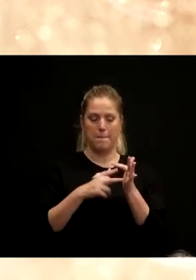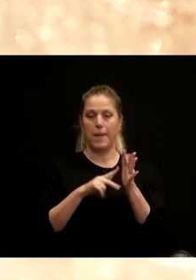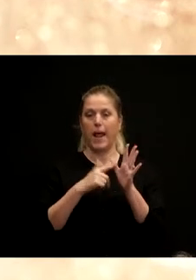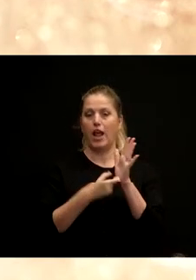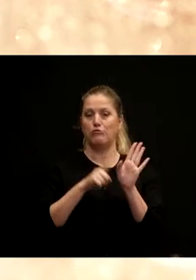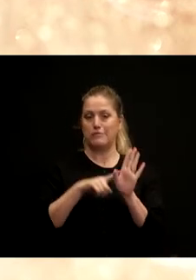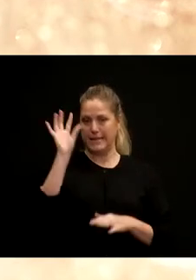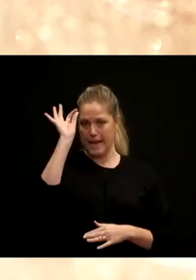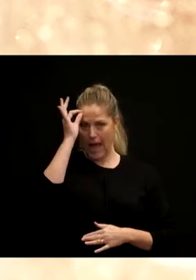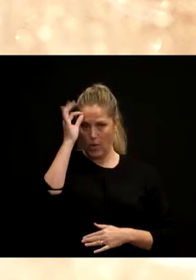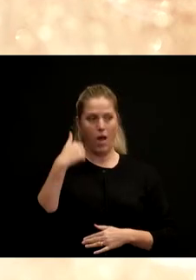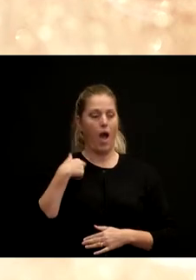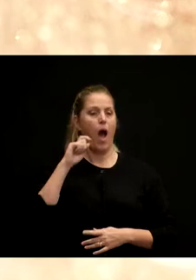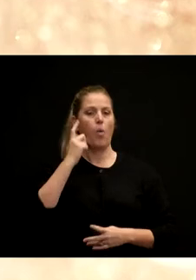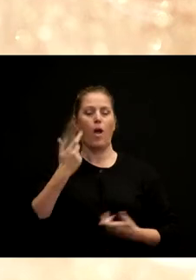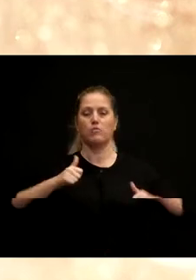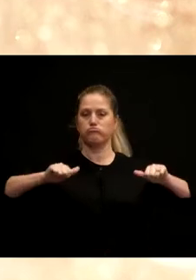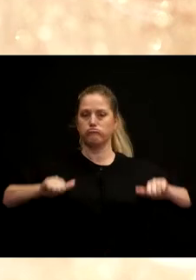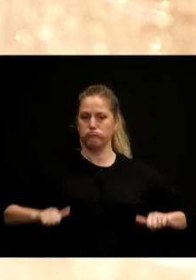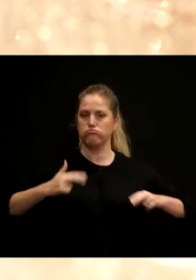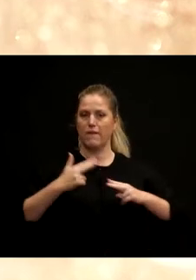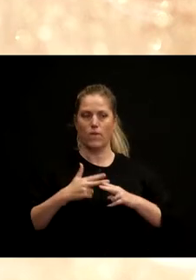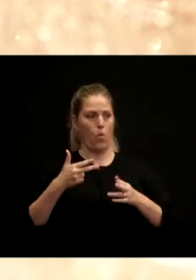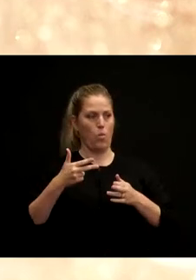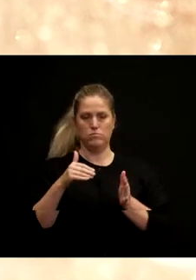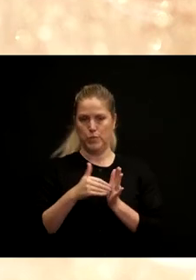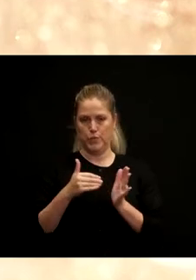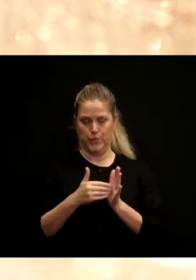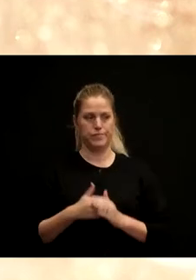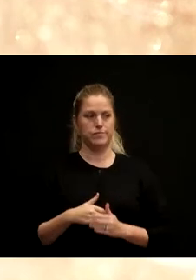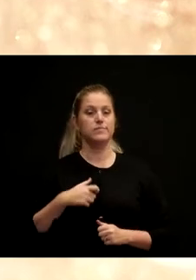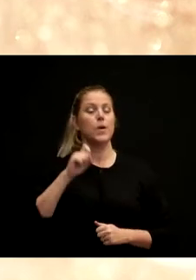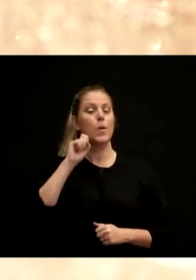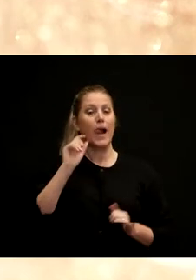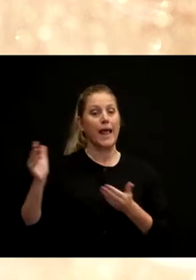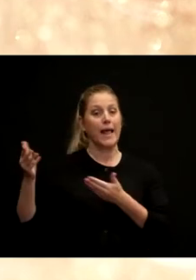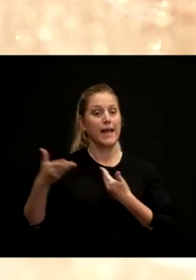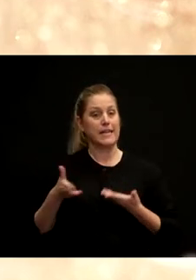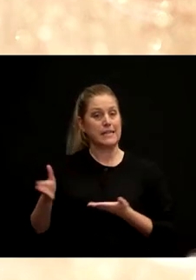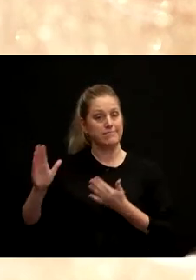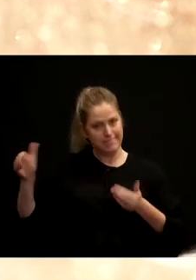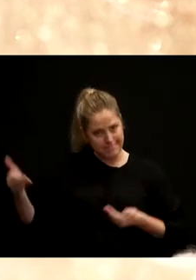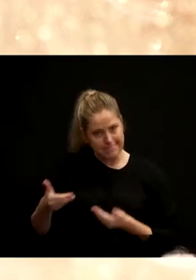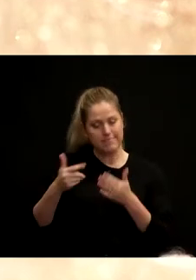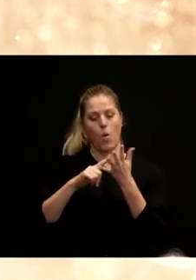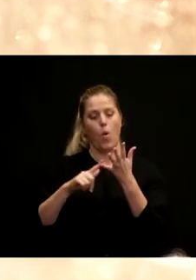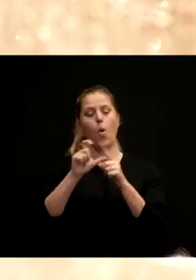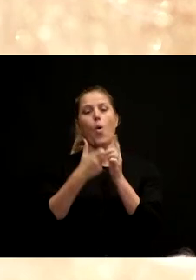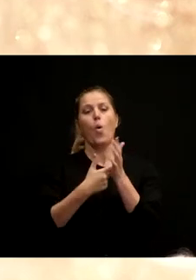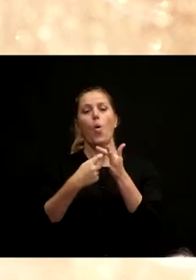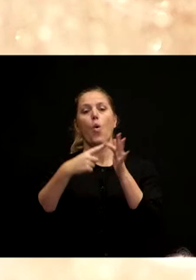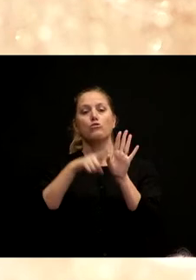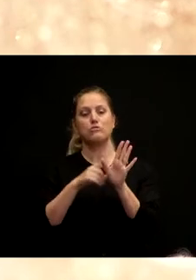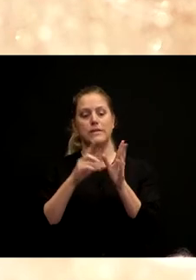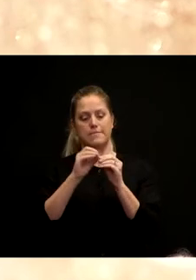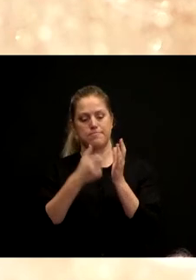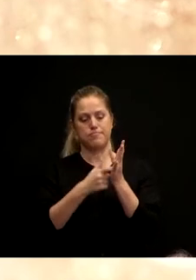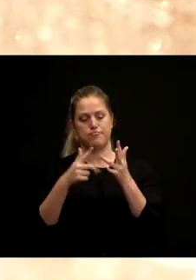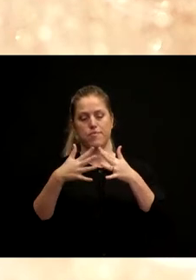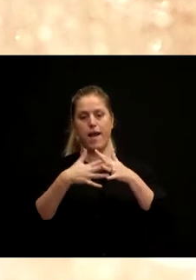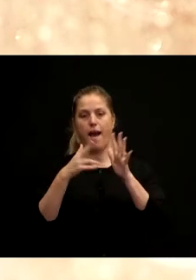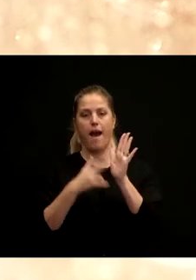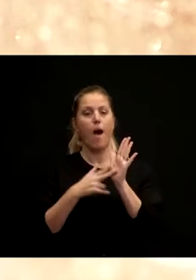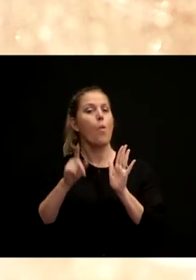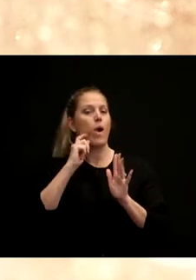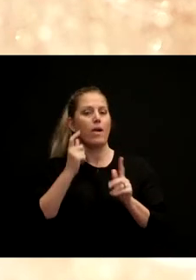session. I also introduce Audrey Brown, who is our facilitator for the day. Come forward, please, Audrey.